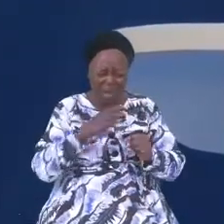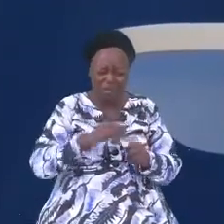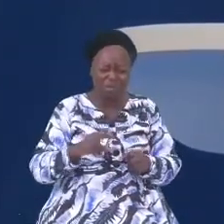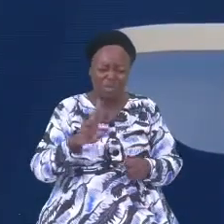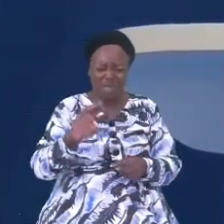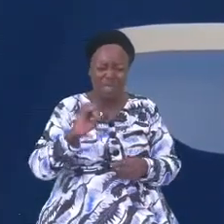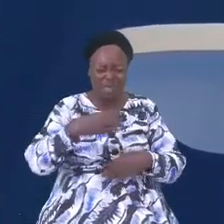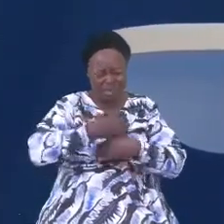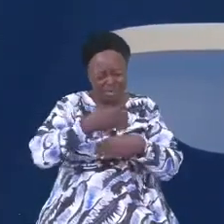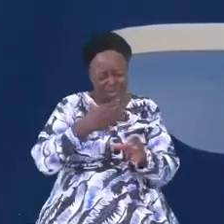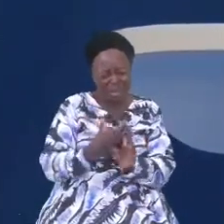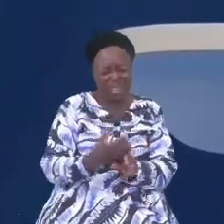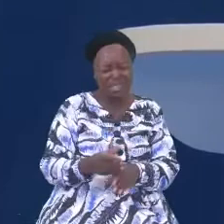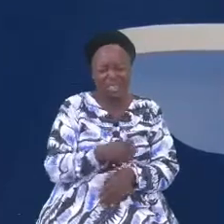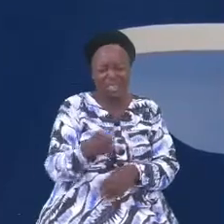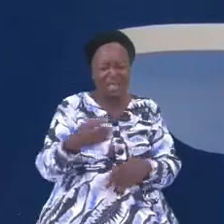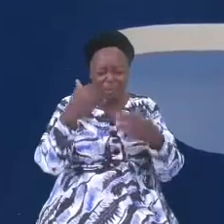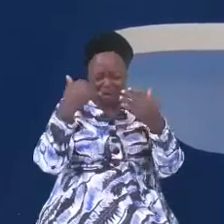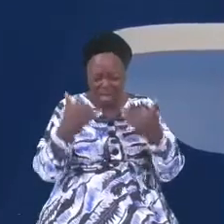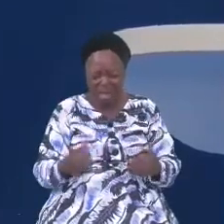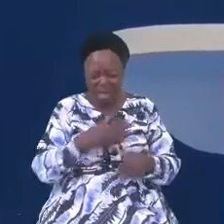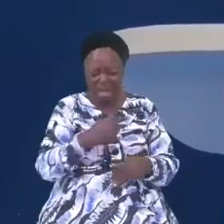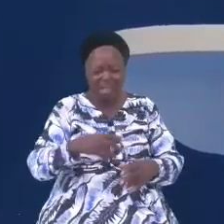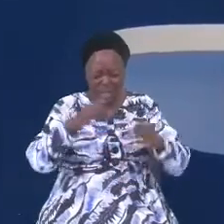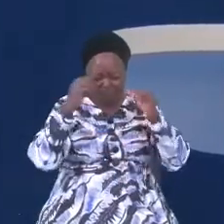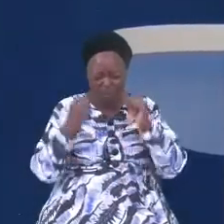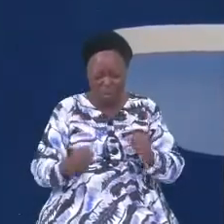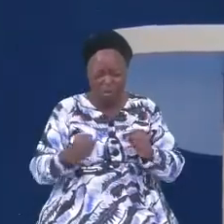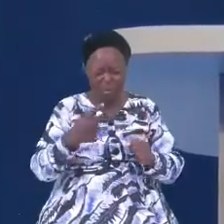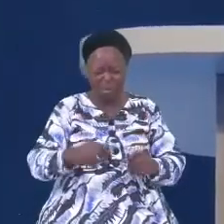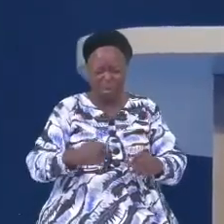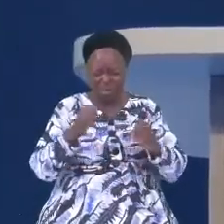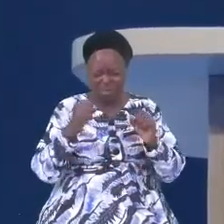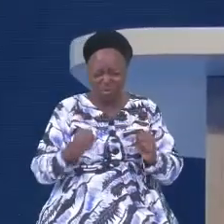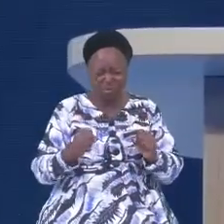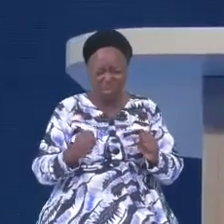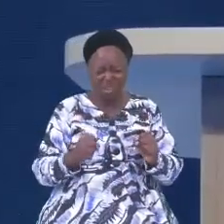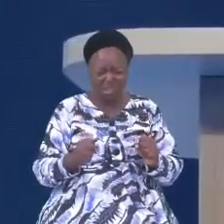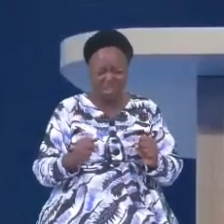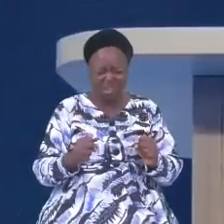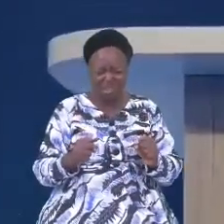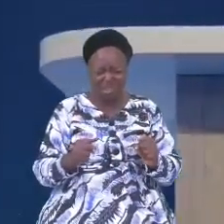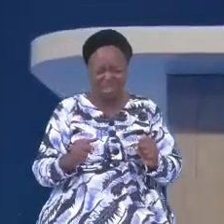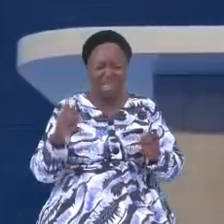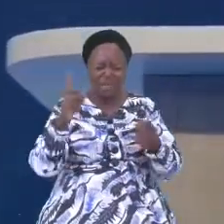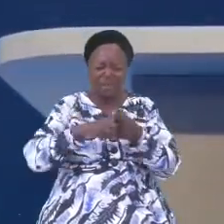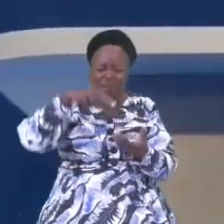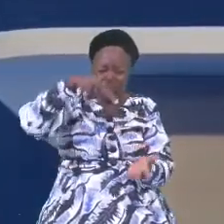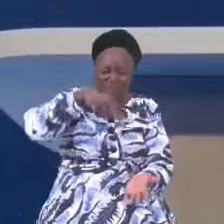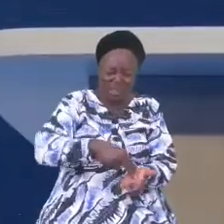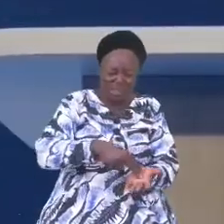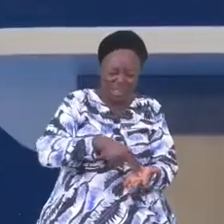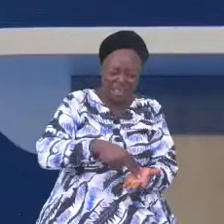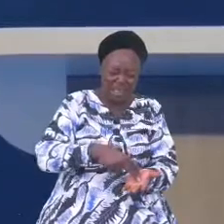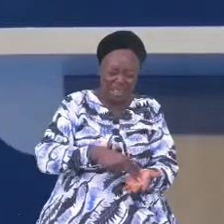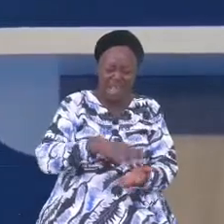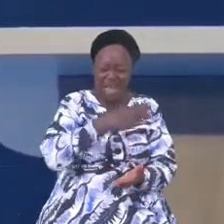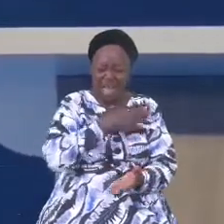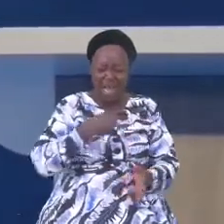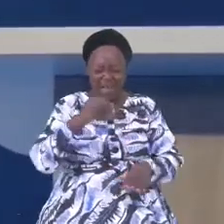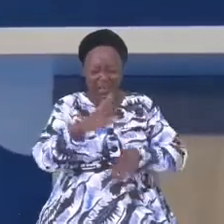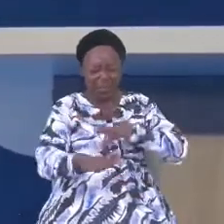them right now, and the power, the strength, the ability to stand up and